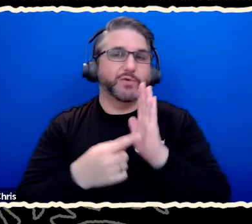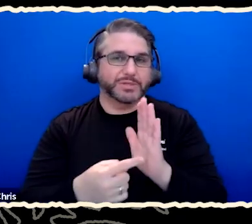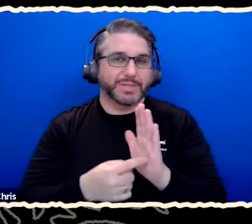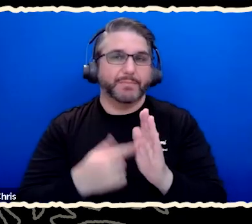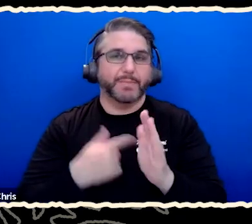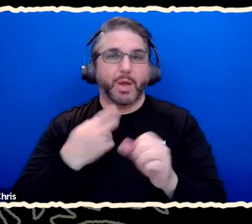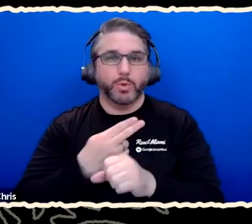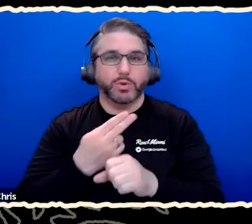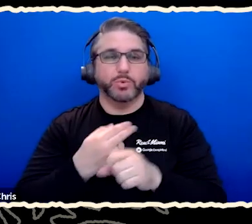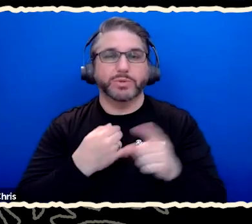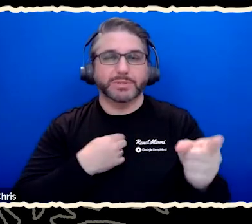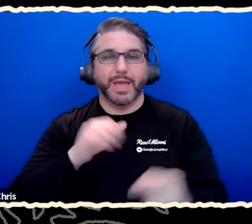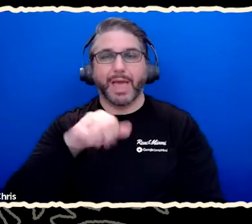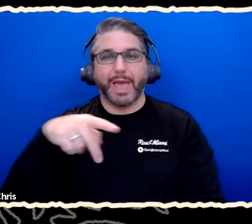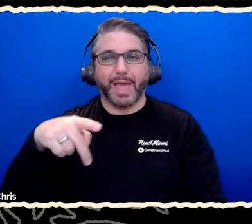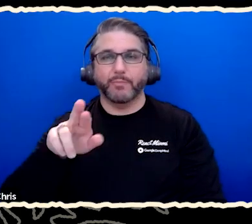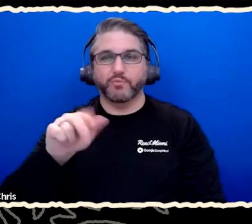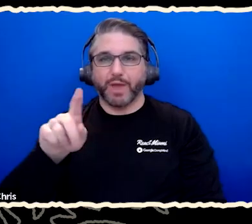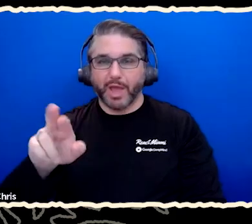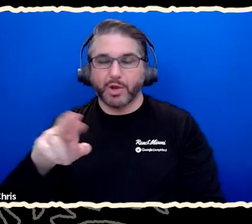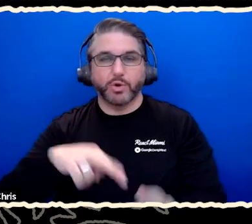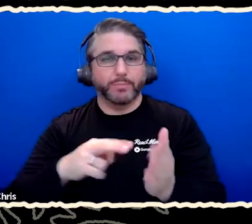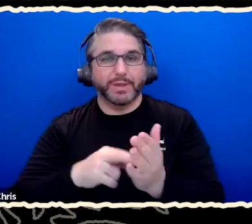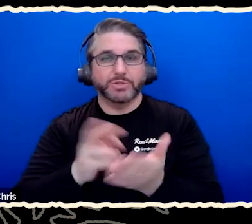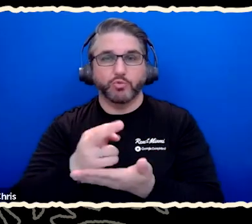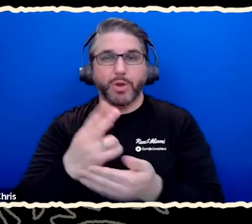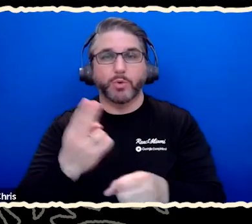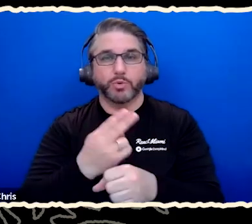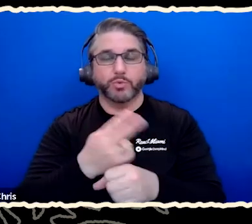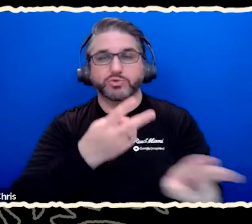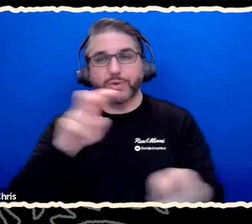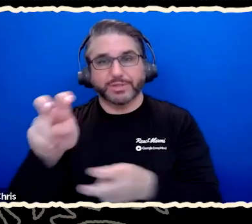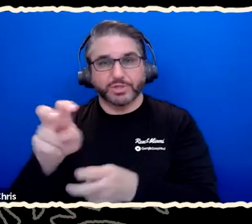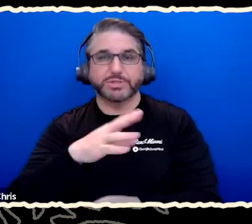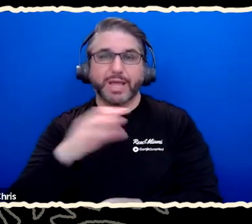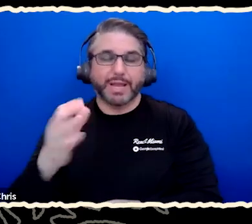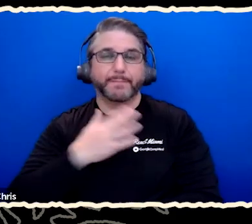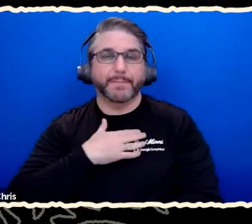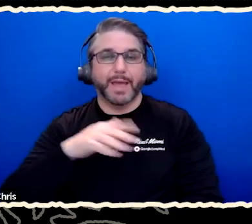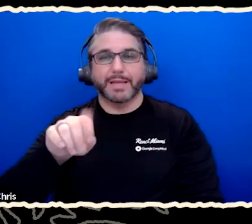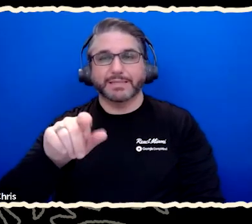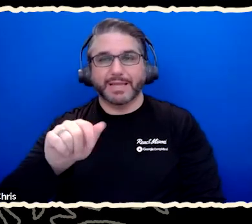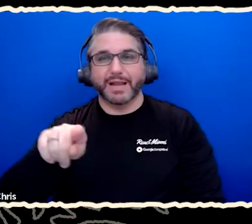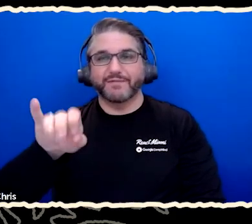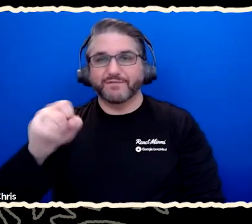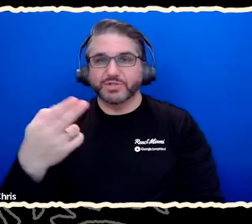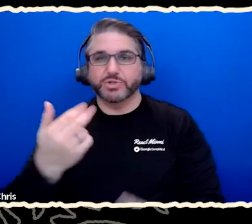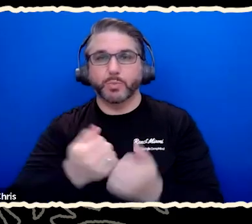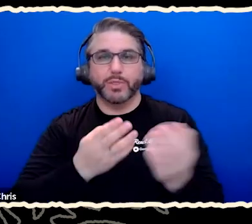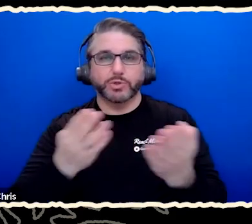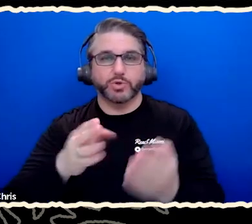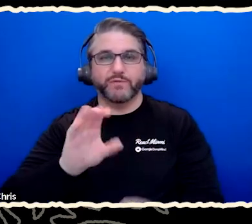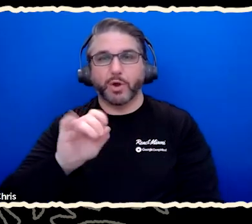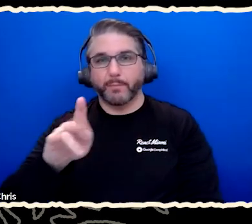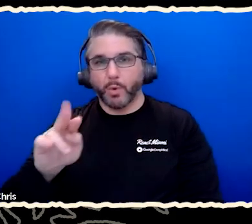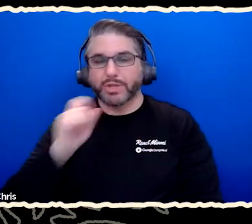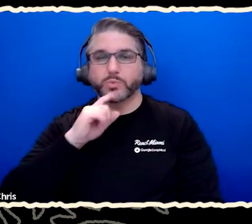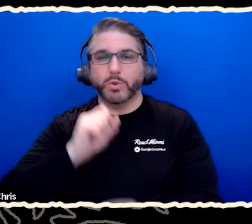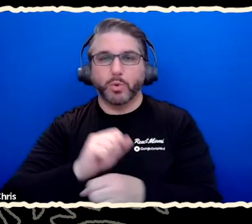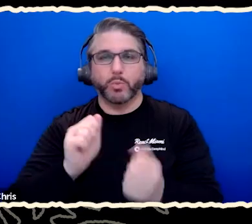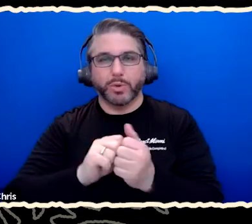using Next.js app router, where the router uses transitions, and my data fetching with server components is going to work with